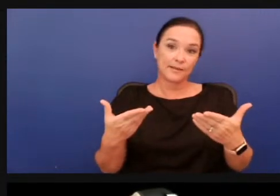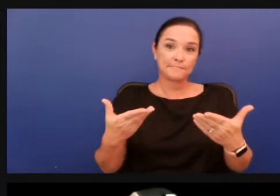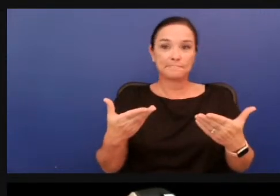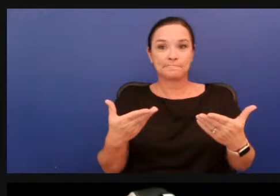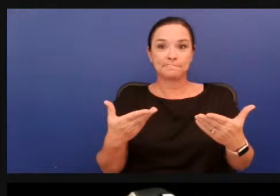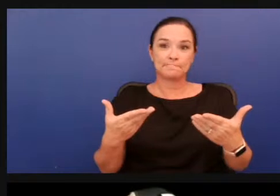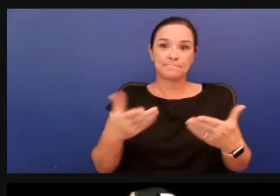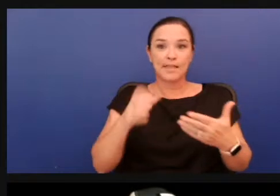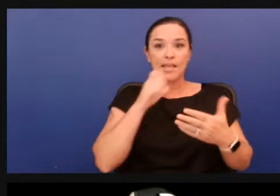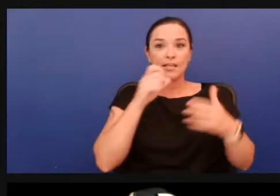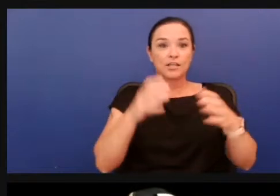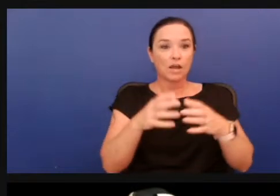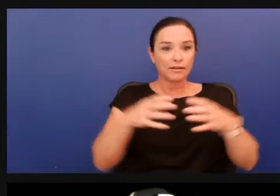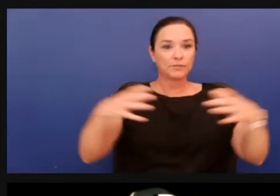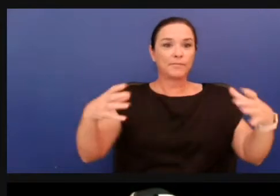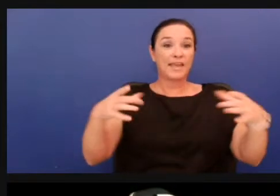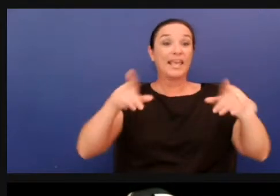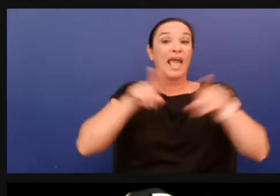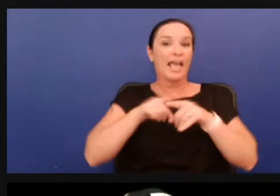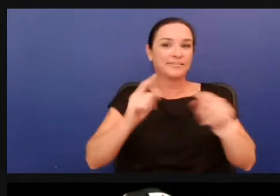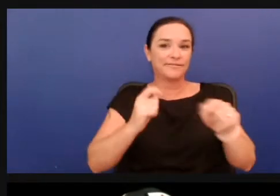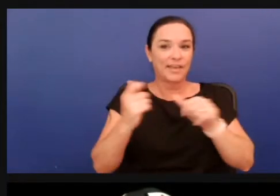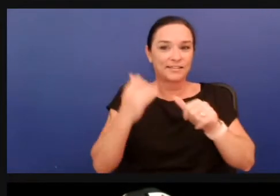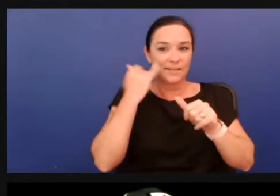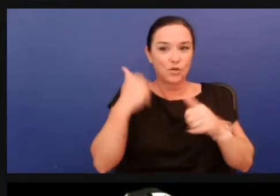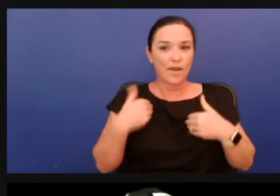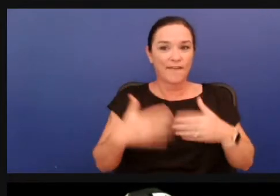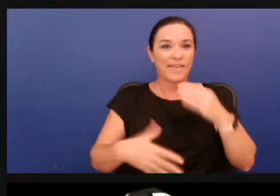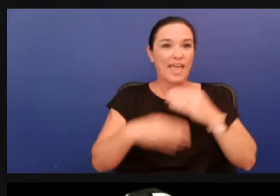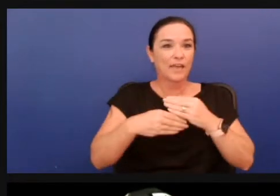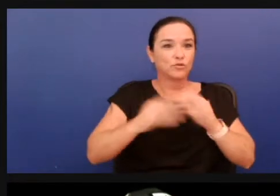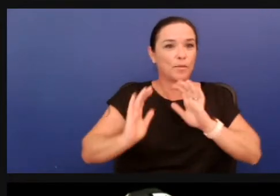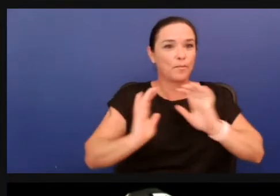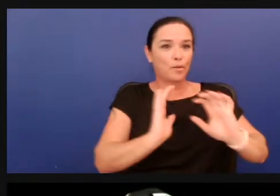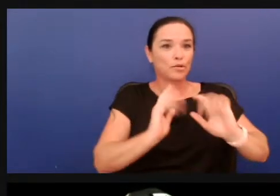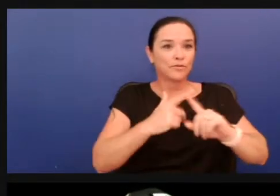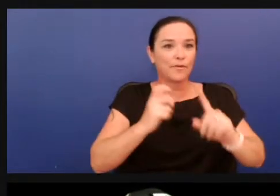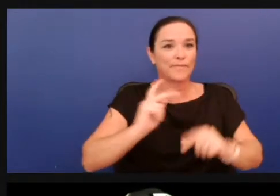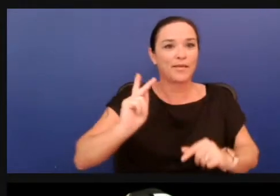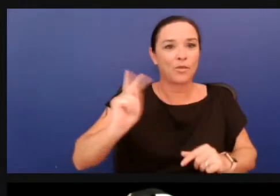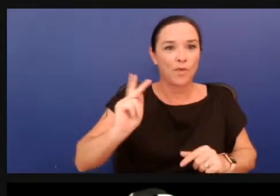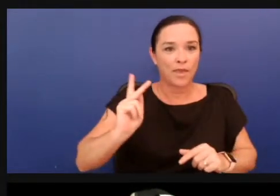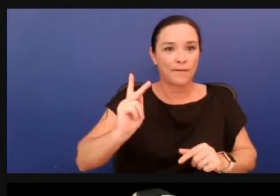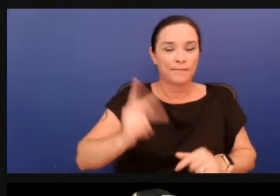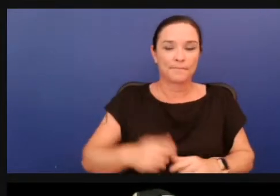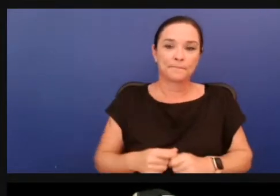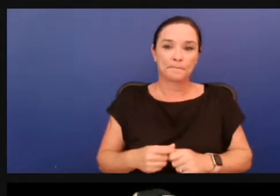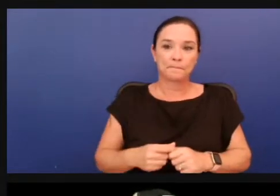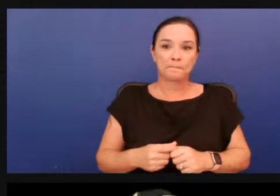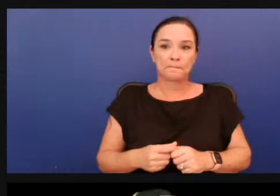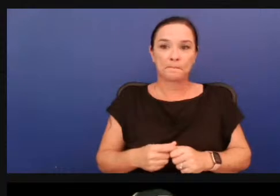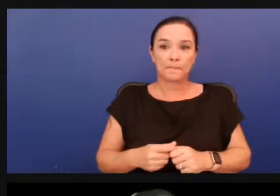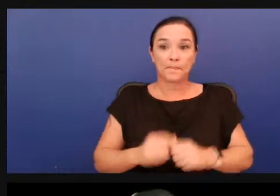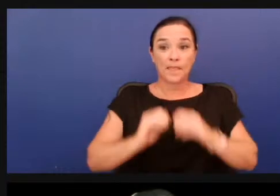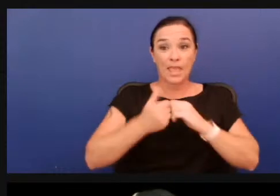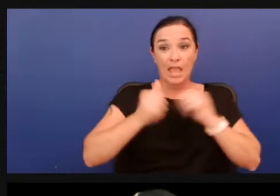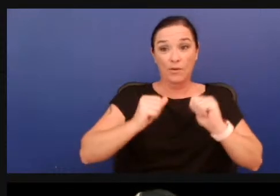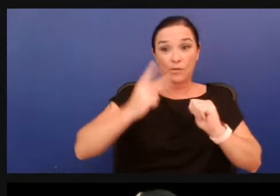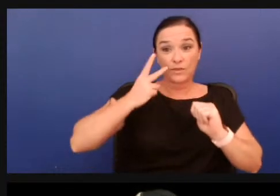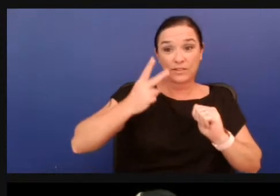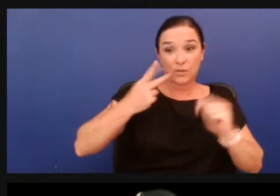not expanding as quickly if you're having extra push from Kilauea for some period of time. How will we be able to tell if that's really what's going